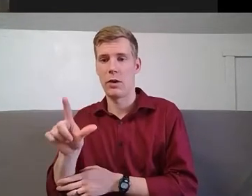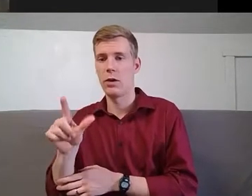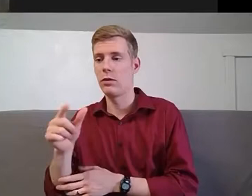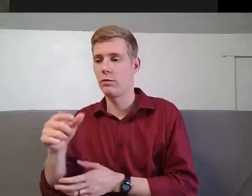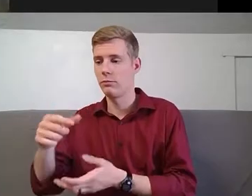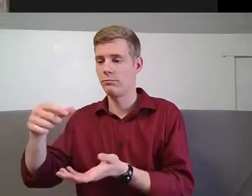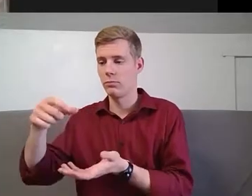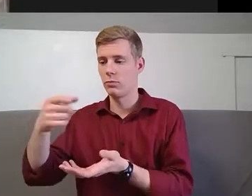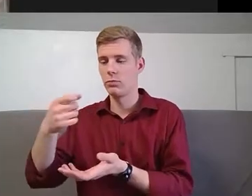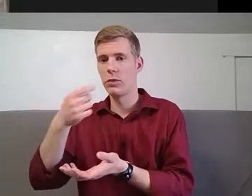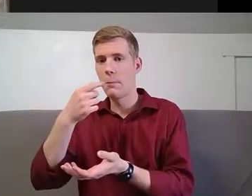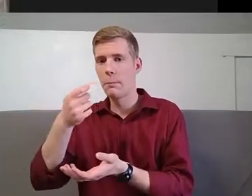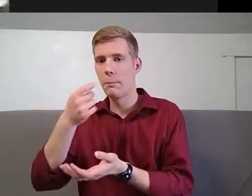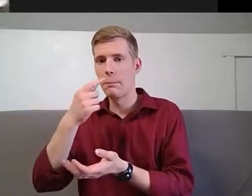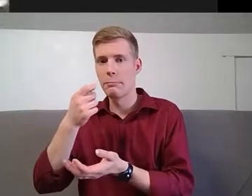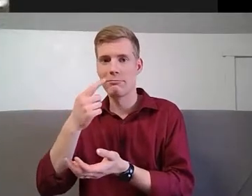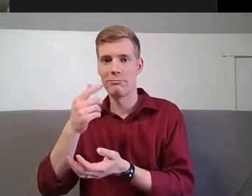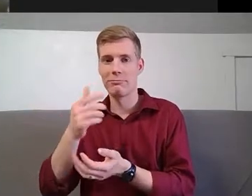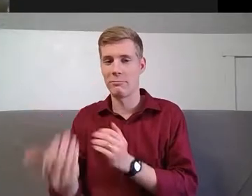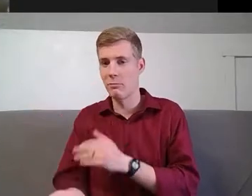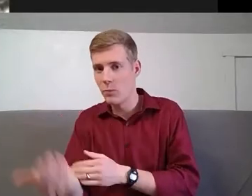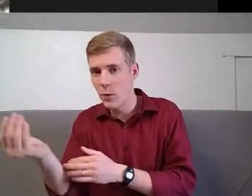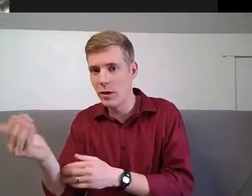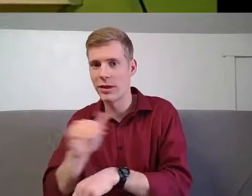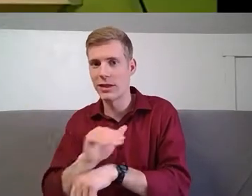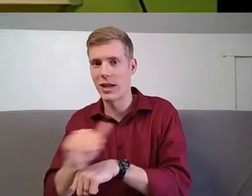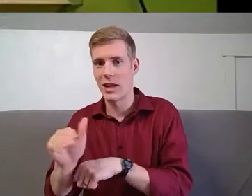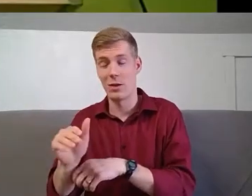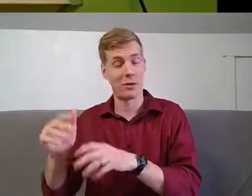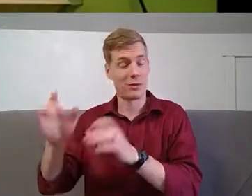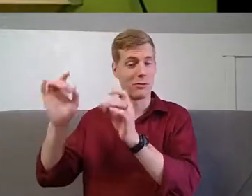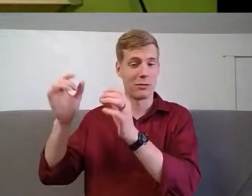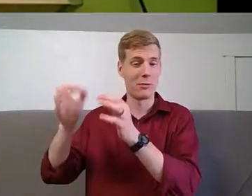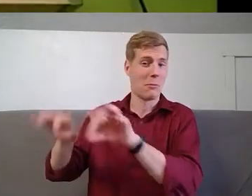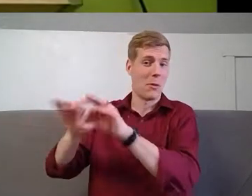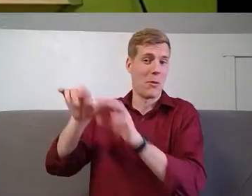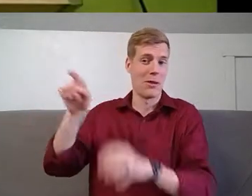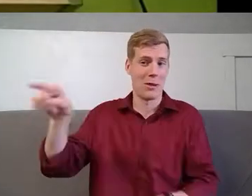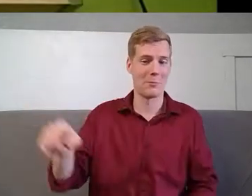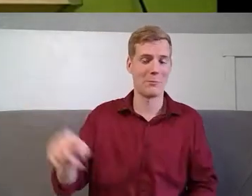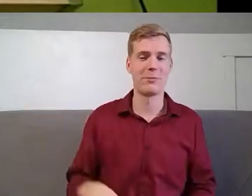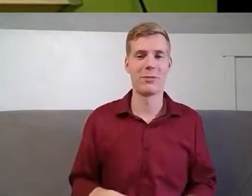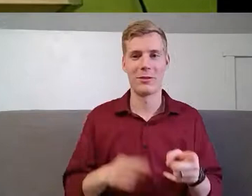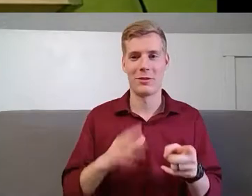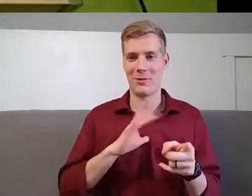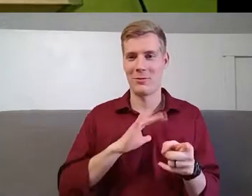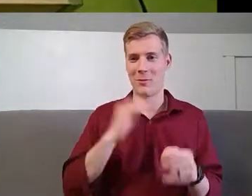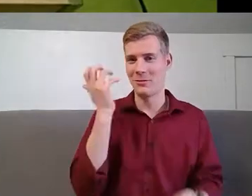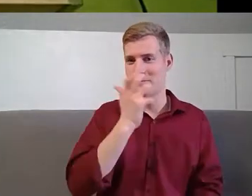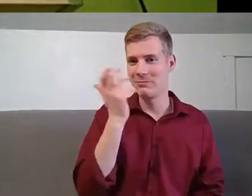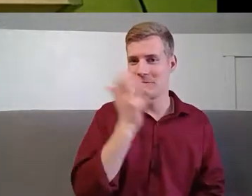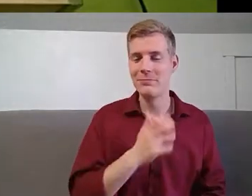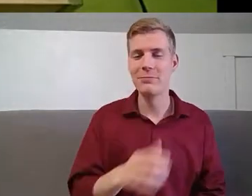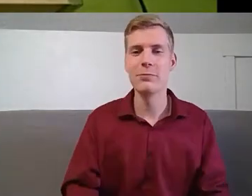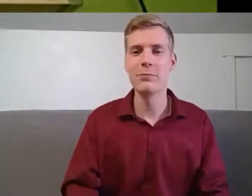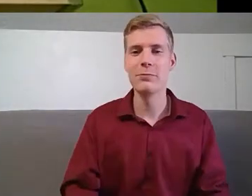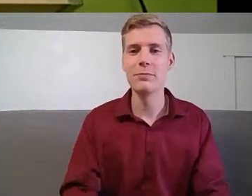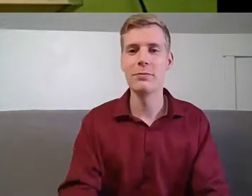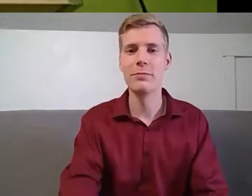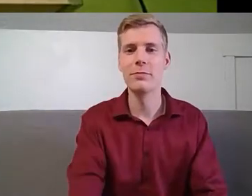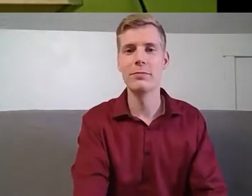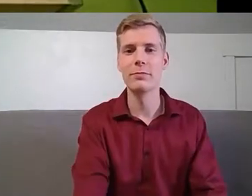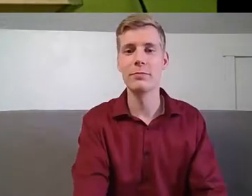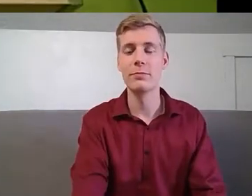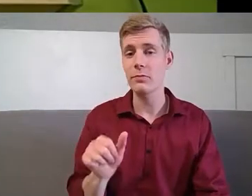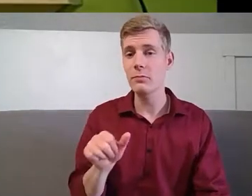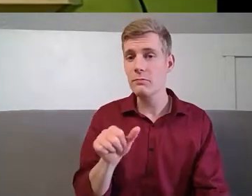night, which is really big for him. That's fantastic. One of the other ways that we